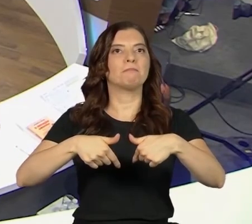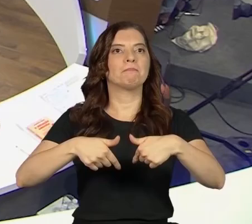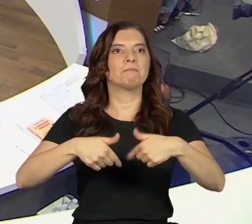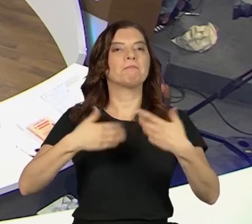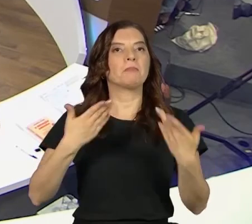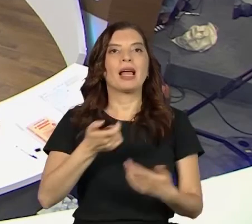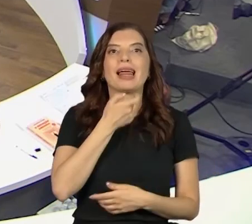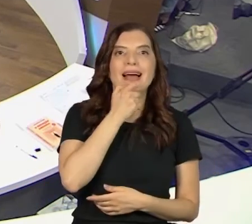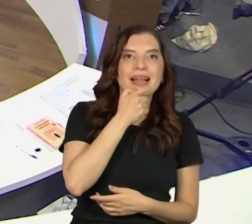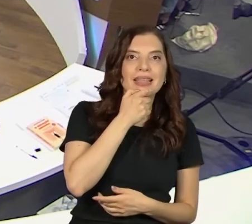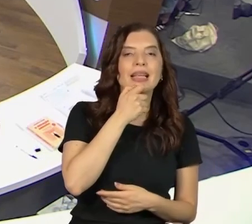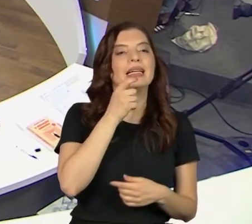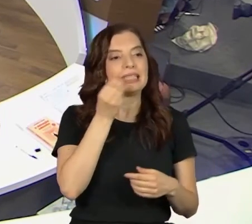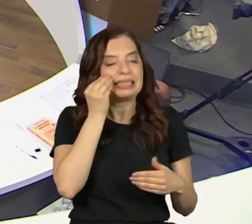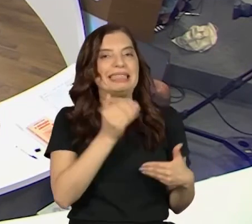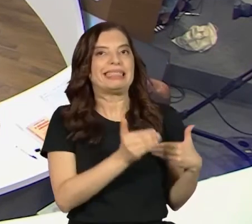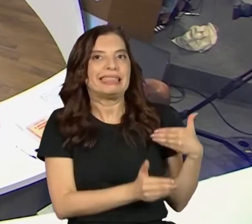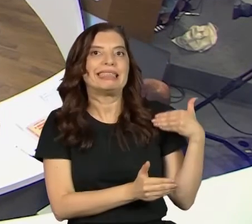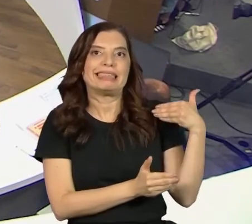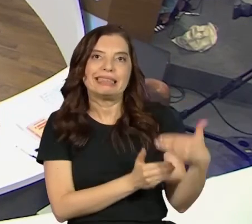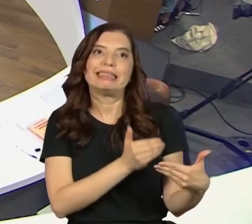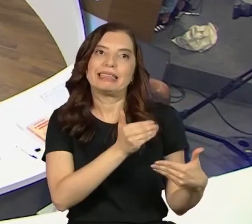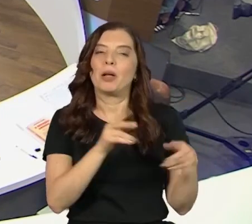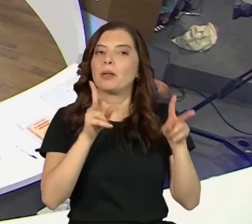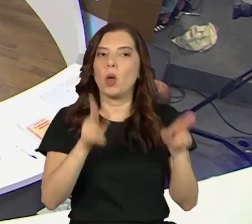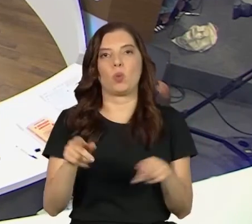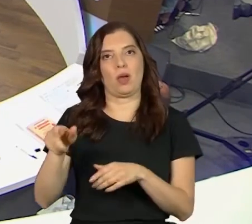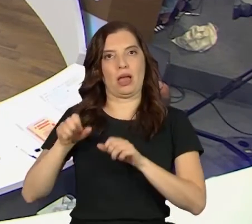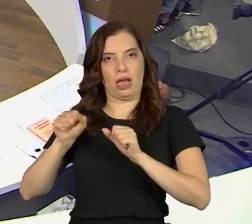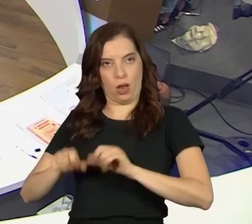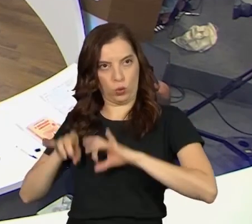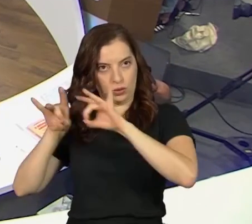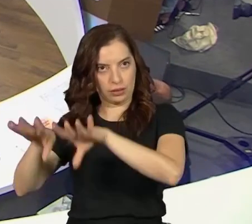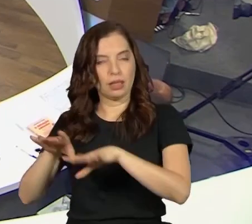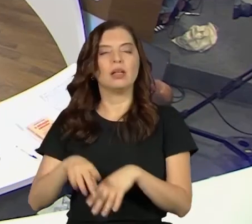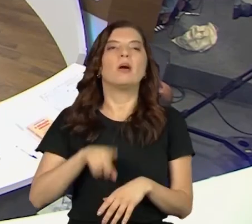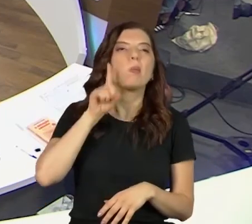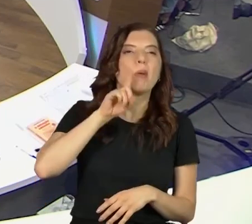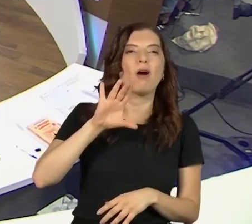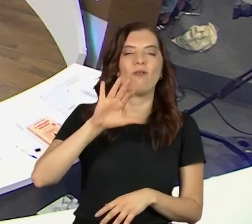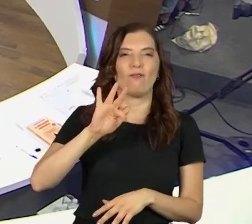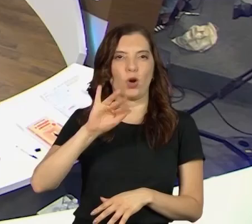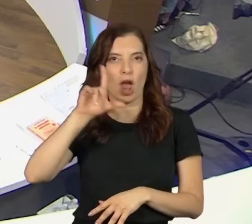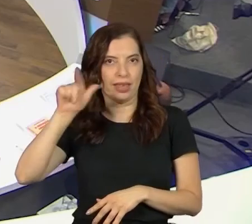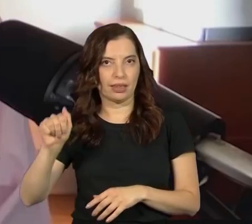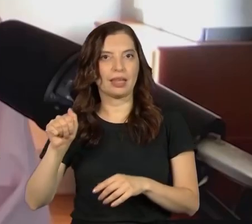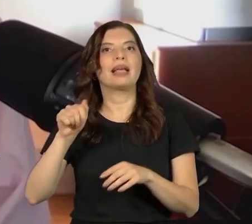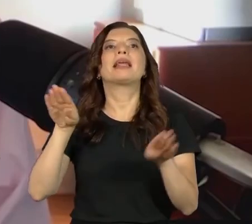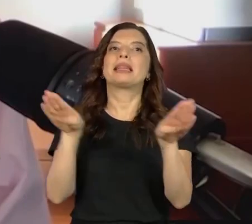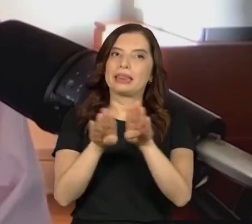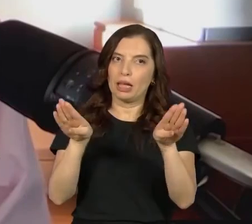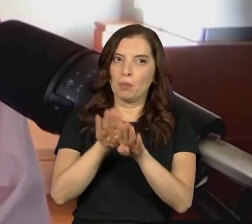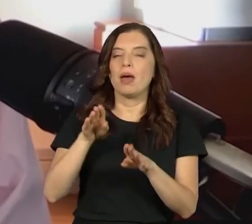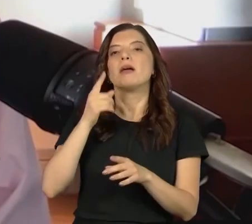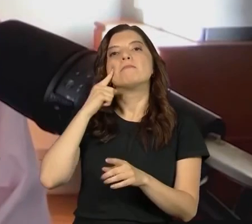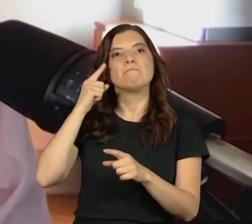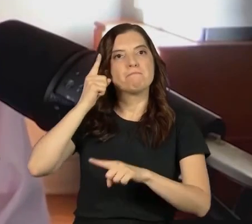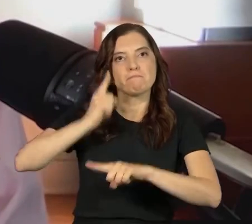Britain is moving in that direction. Several U.S. states like Florida, are passing laws saying you